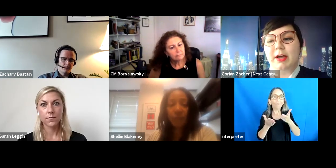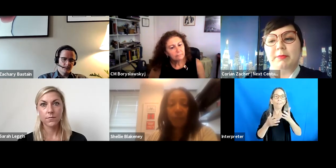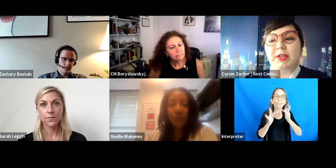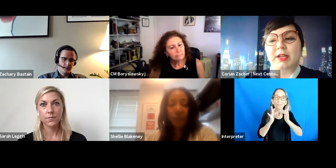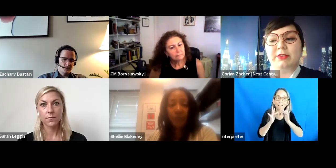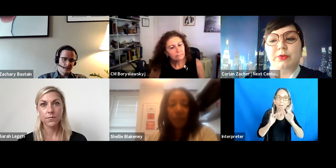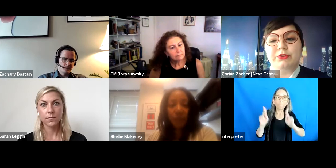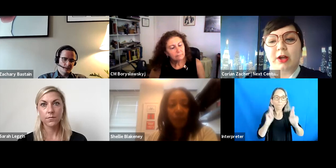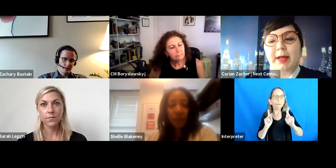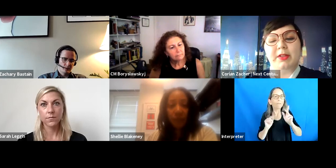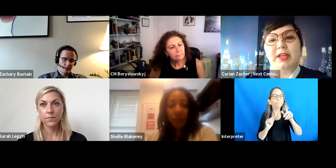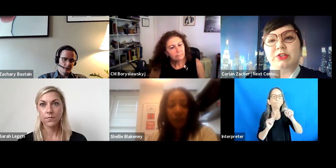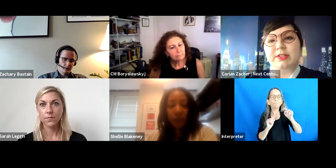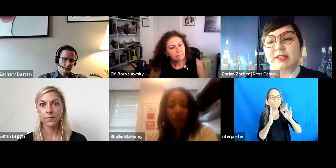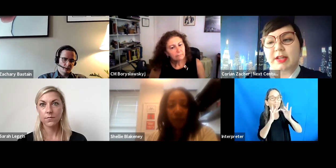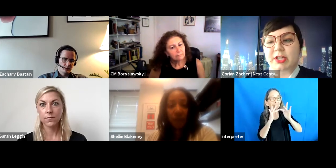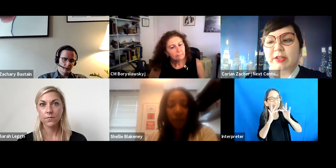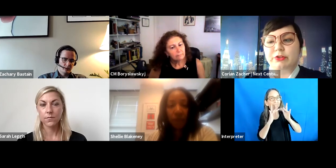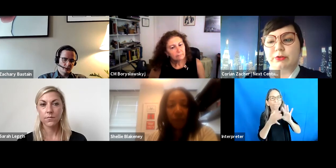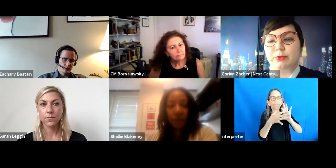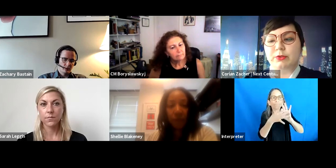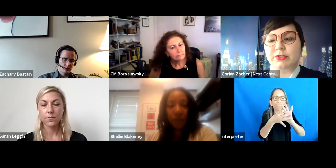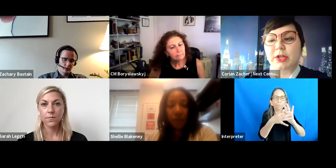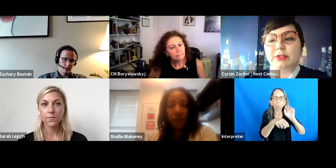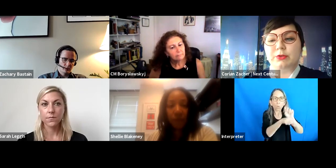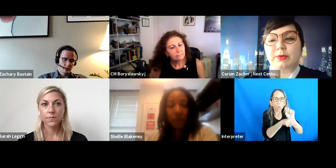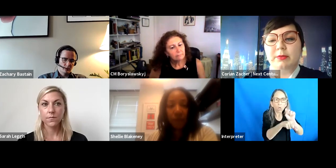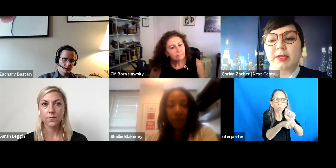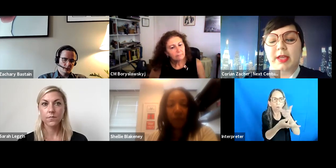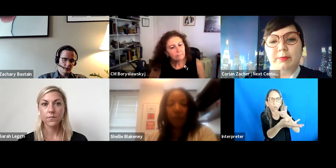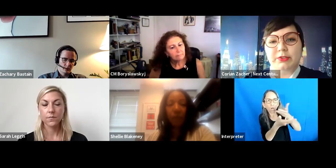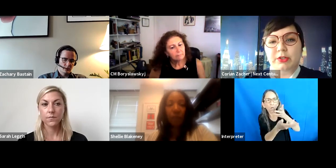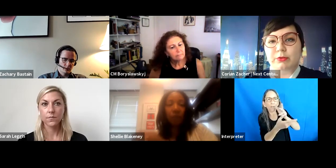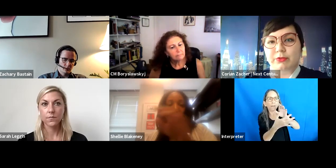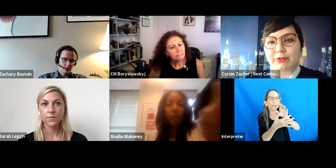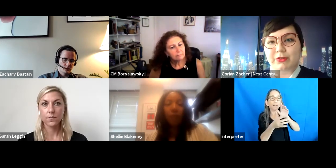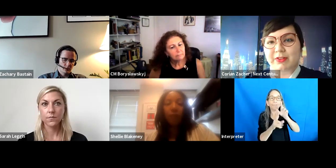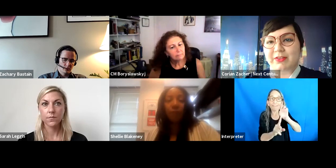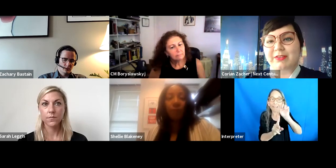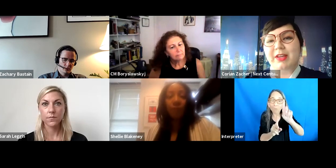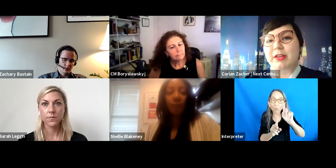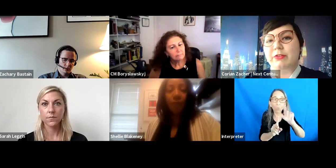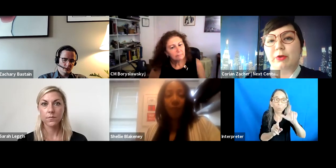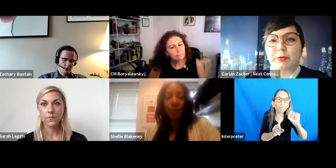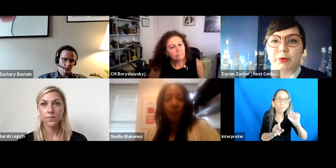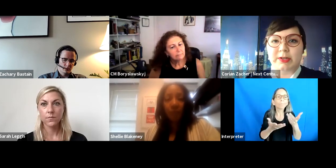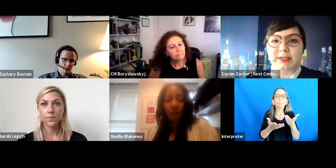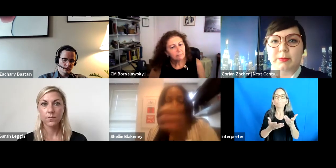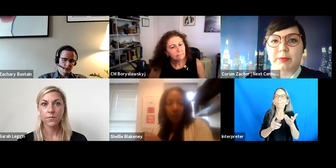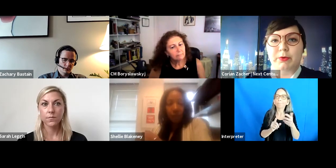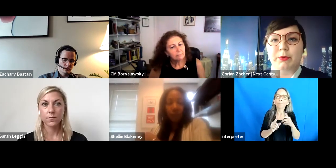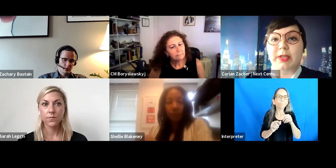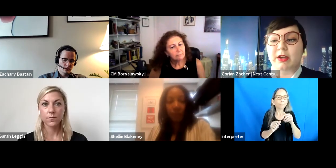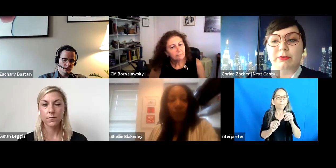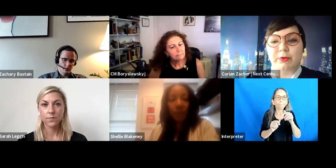to connect with job applications and educational tools. So really being able to use those services is so important